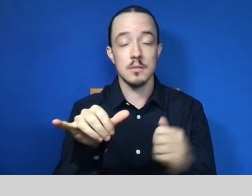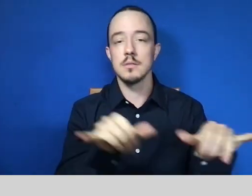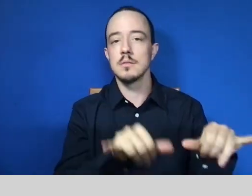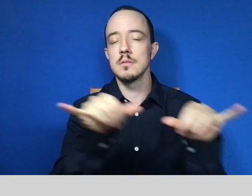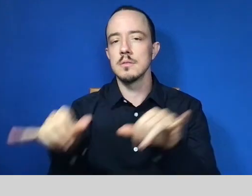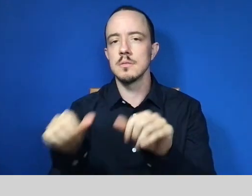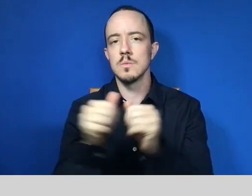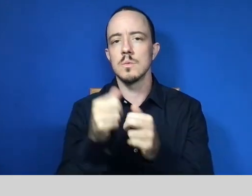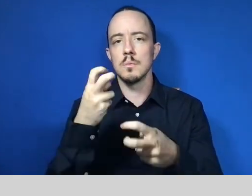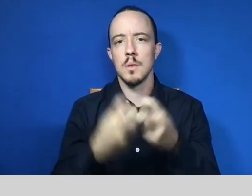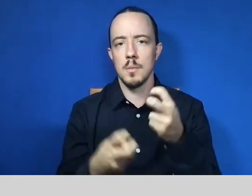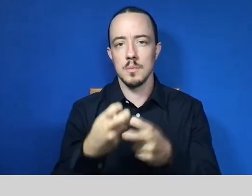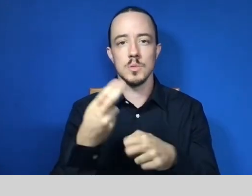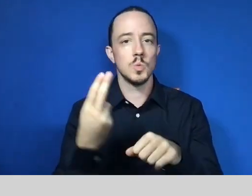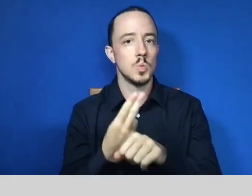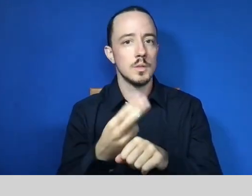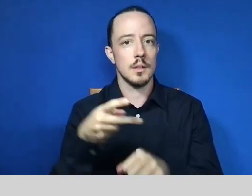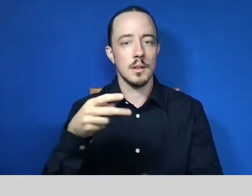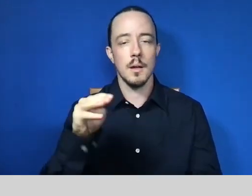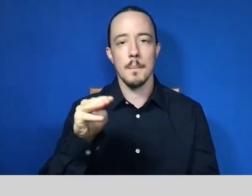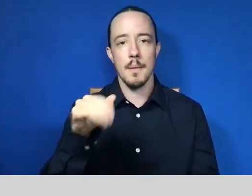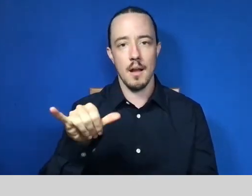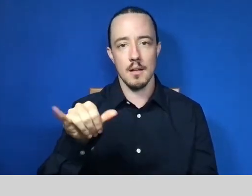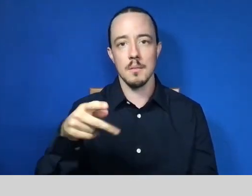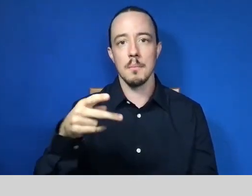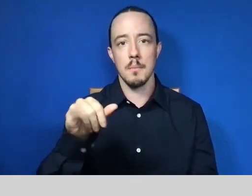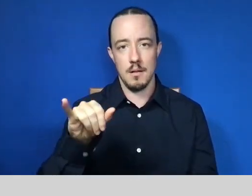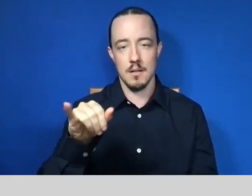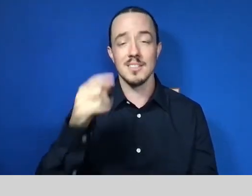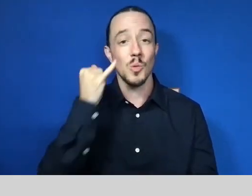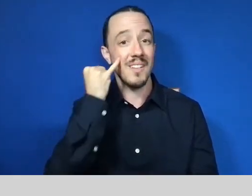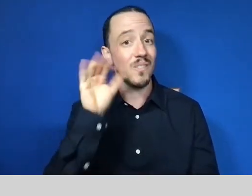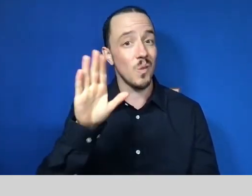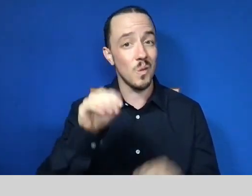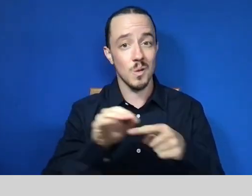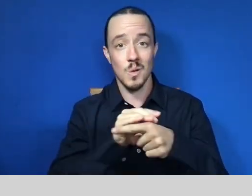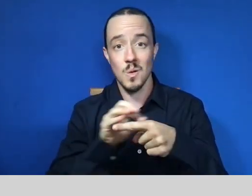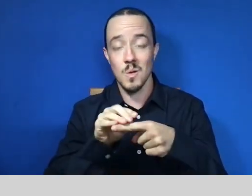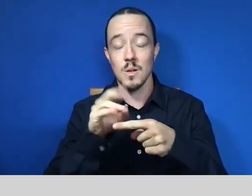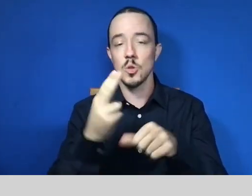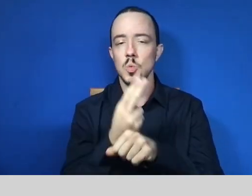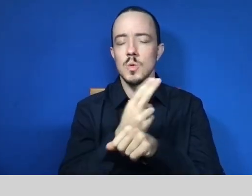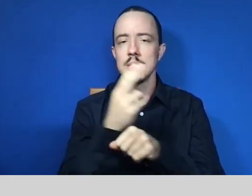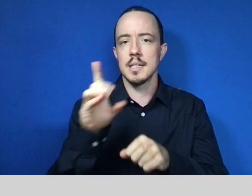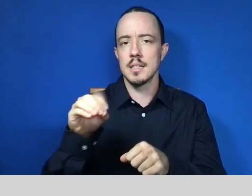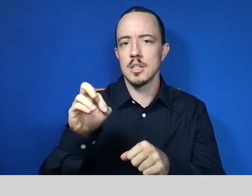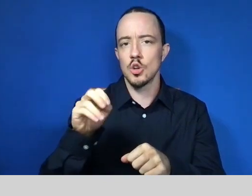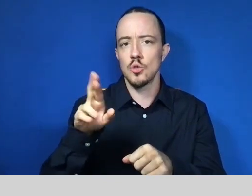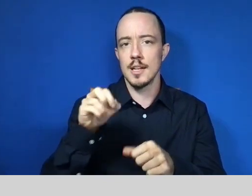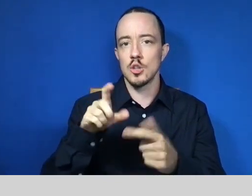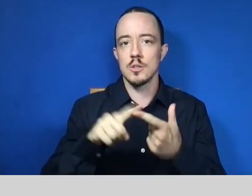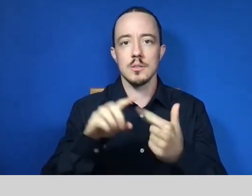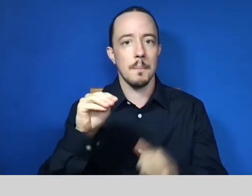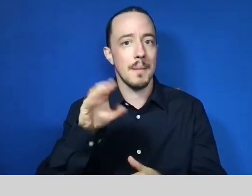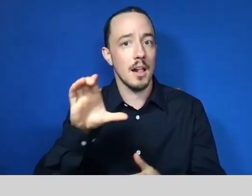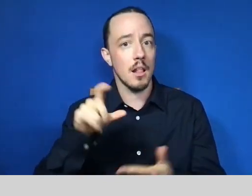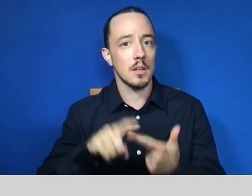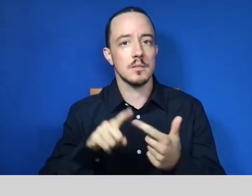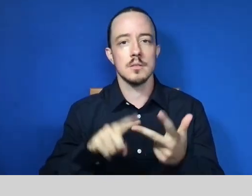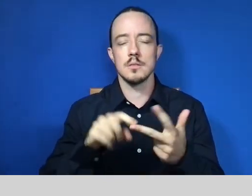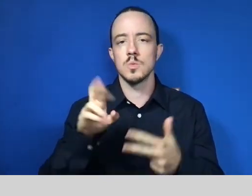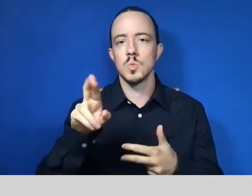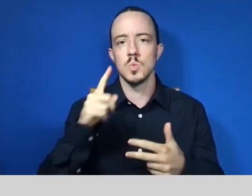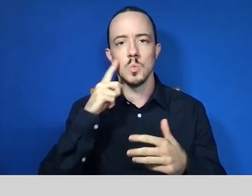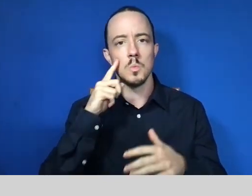problems you can encounter using mypy. So if in your code you are using decorators, metaclasses, or